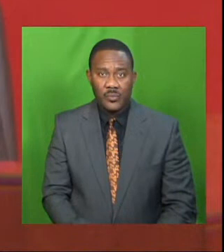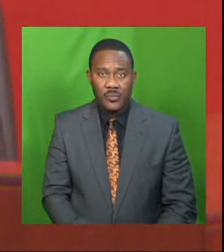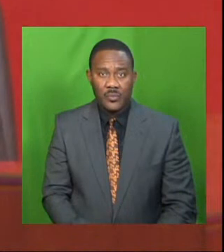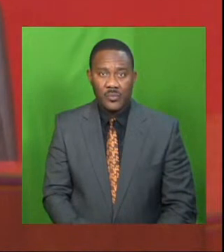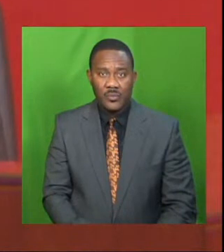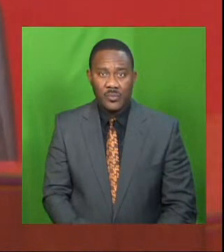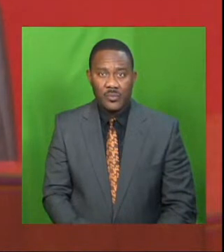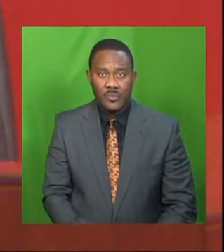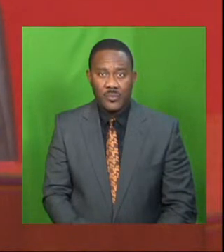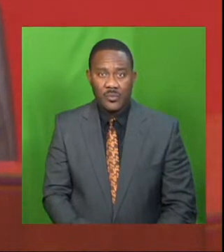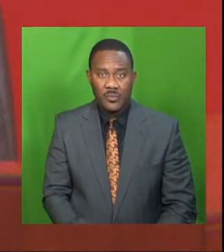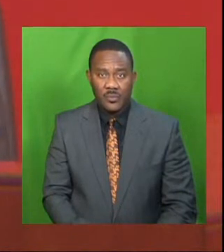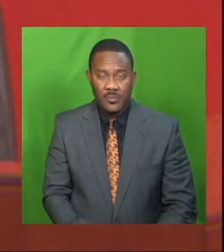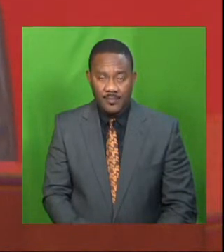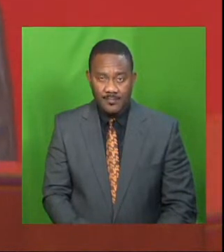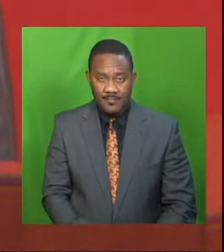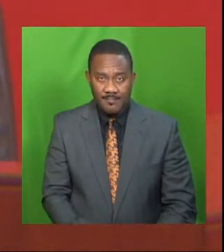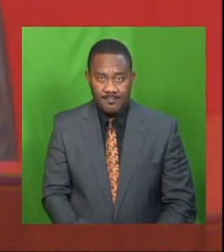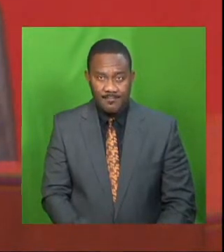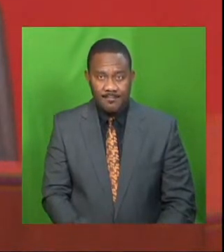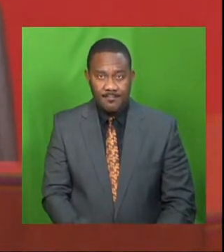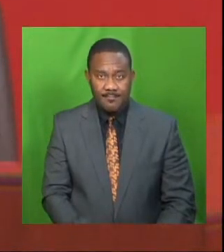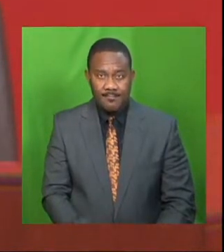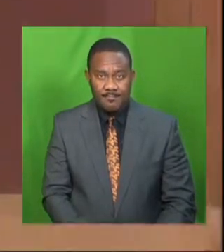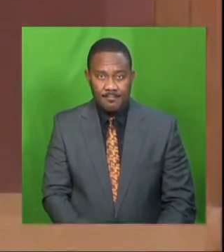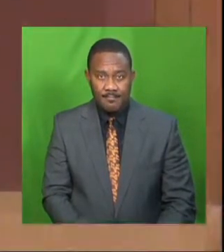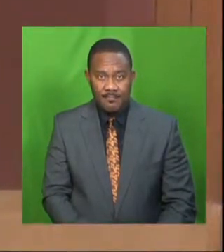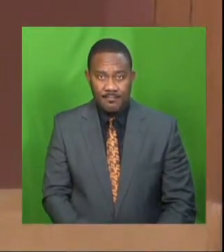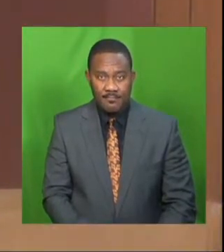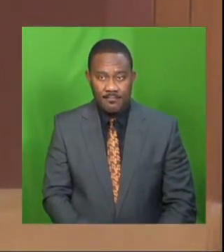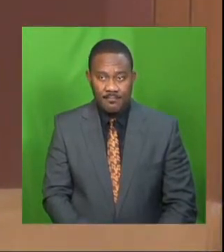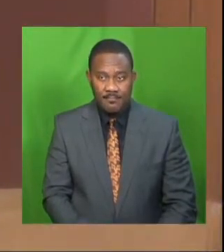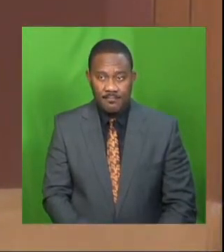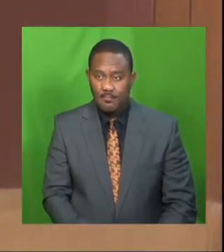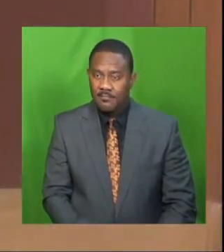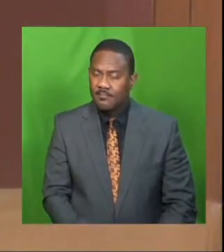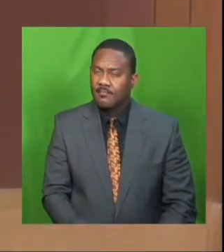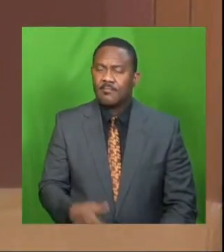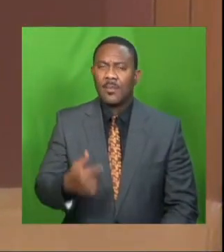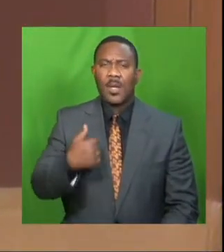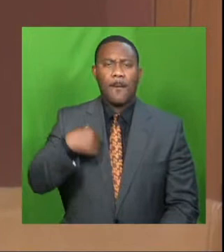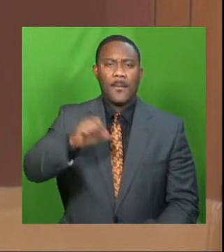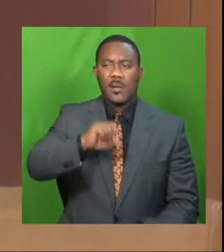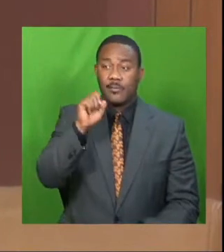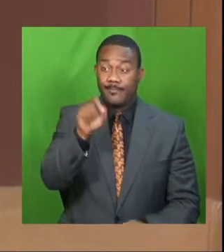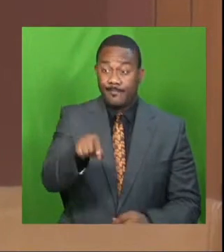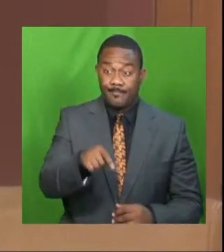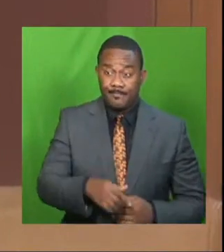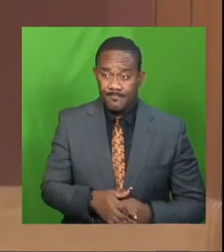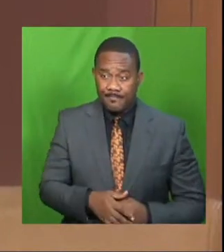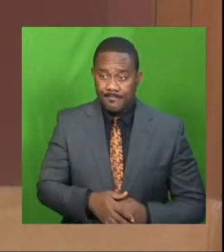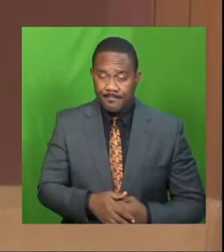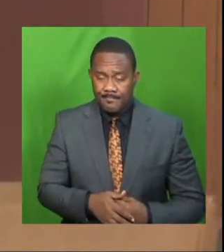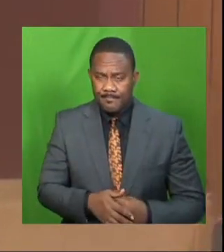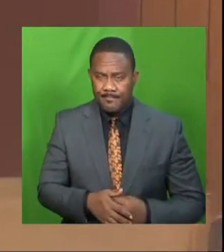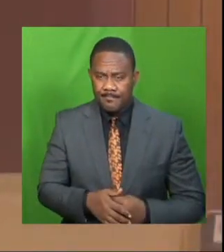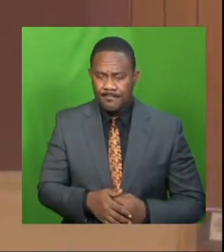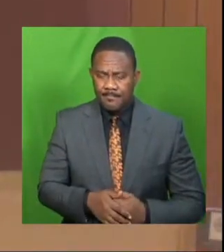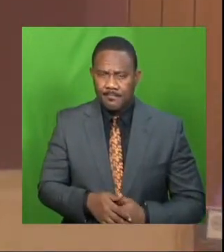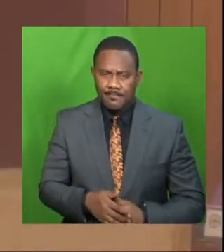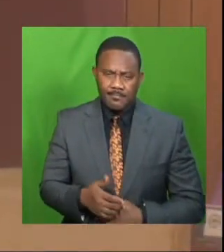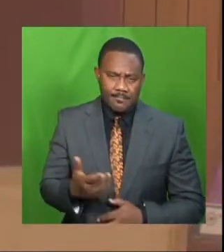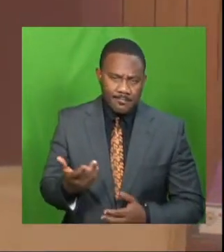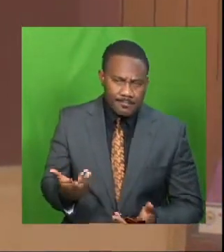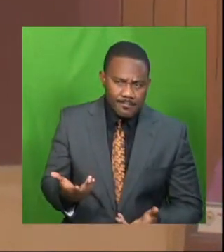Thank you, Mr. Speaker. I rise to ask the Minister for Information. What circumstances